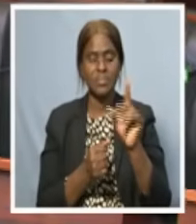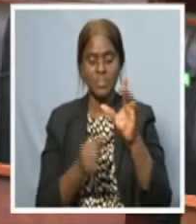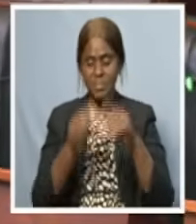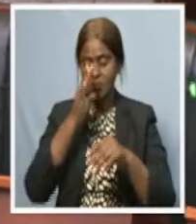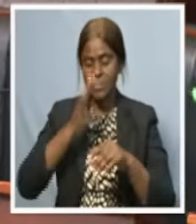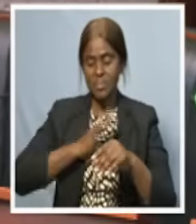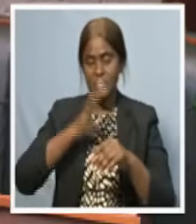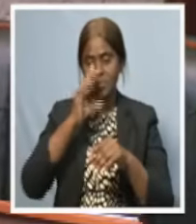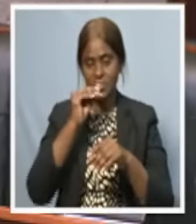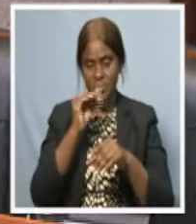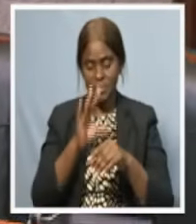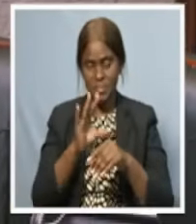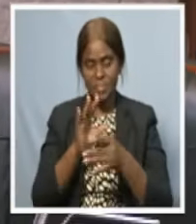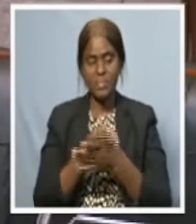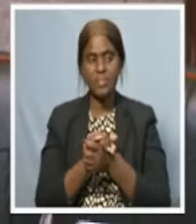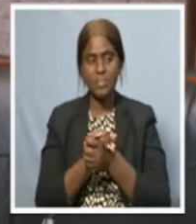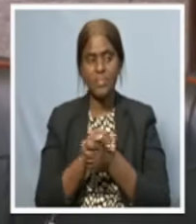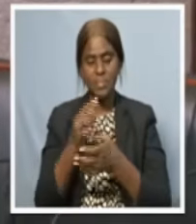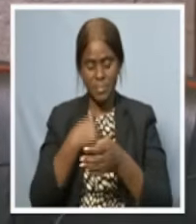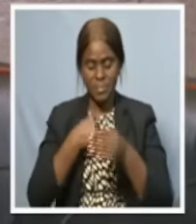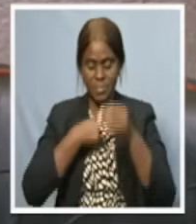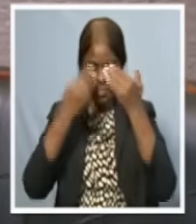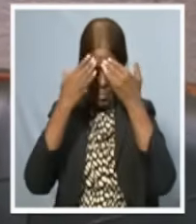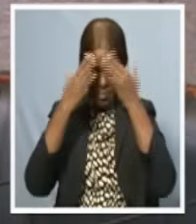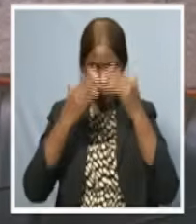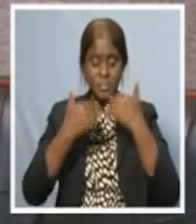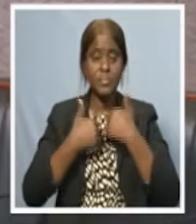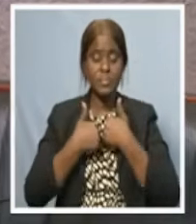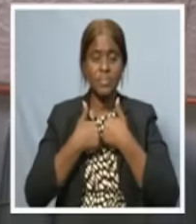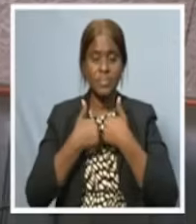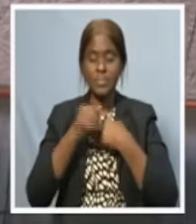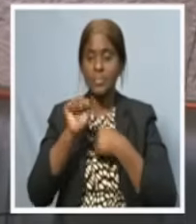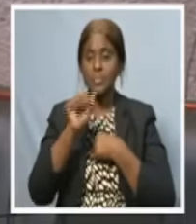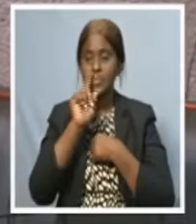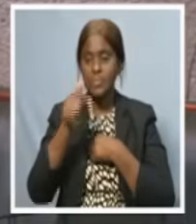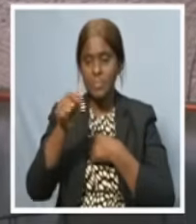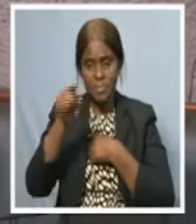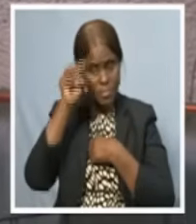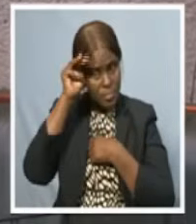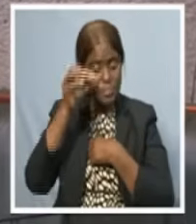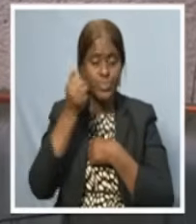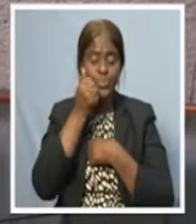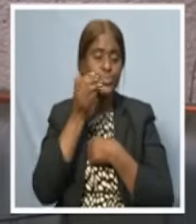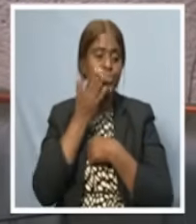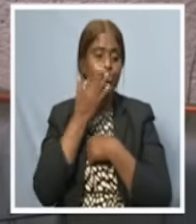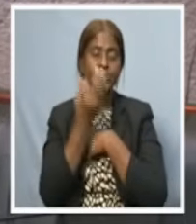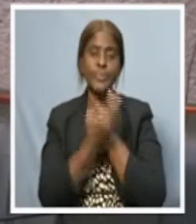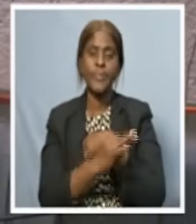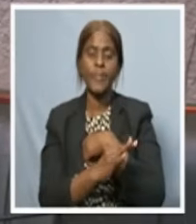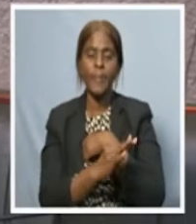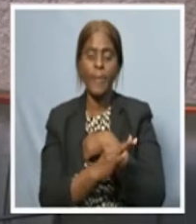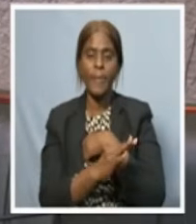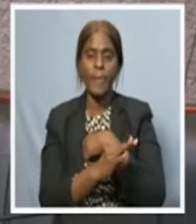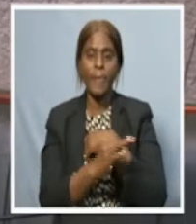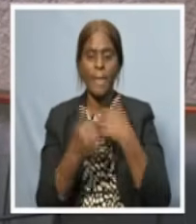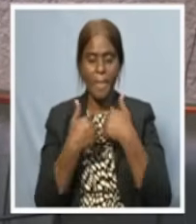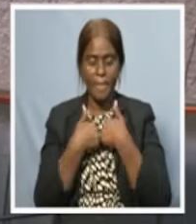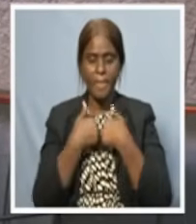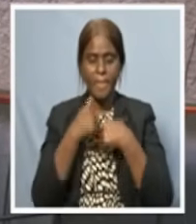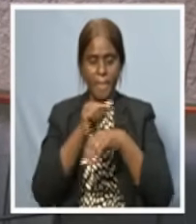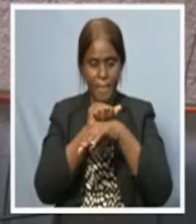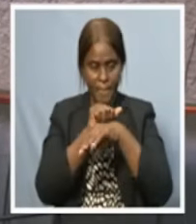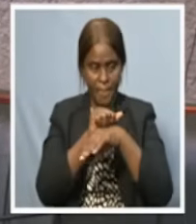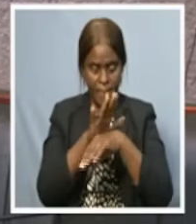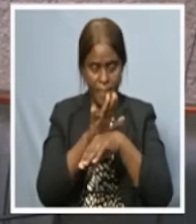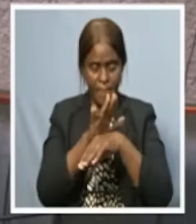Madam Speaker, I'm aware that the Minister of Home Affairs has sent